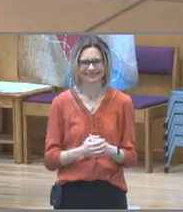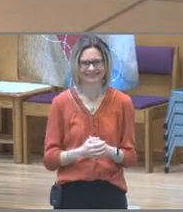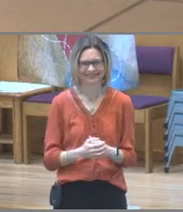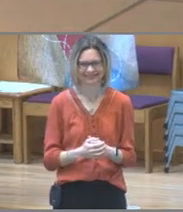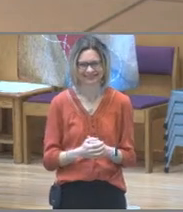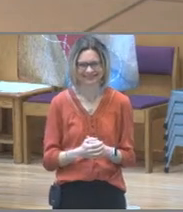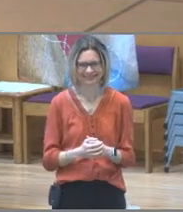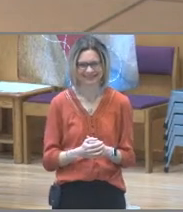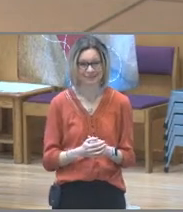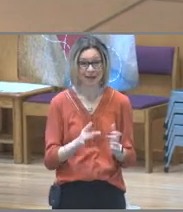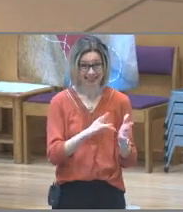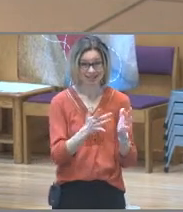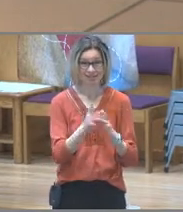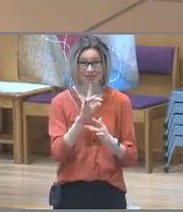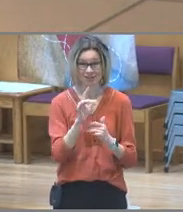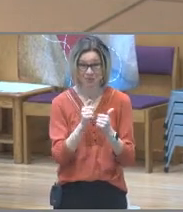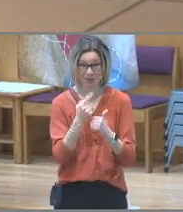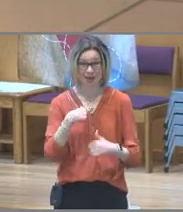No. But is Jesus with us?